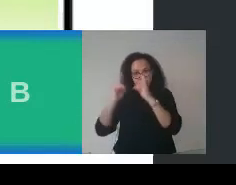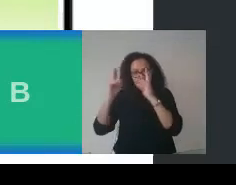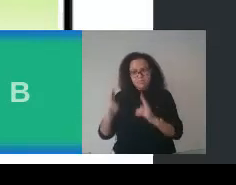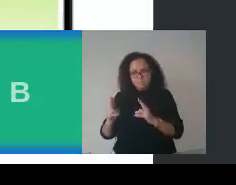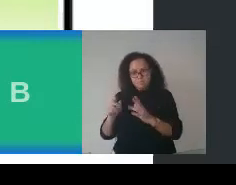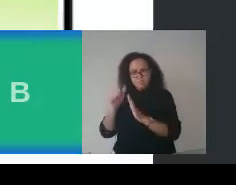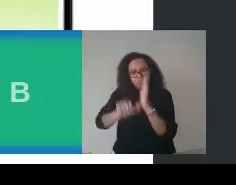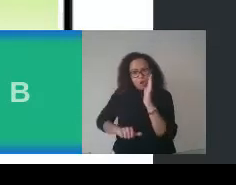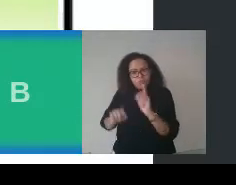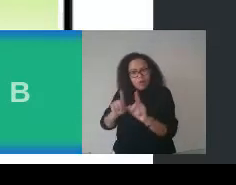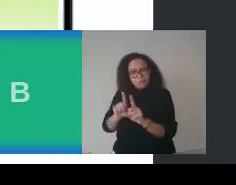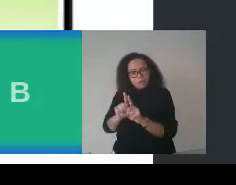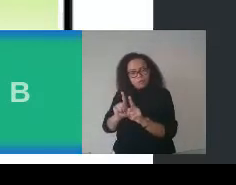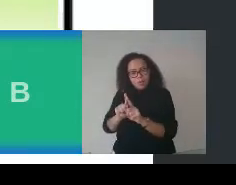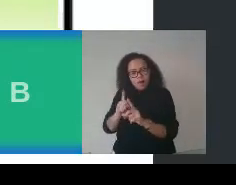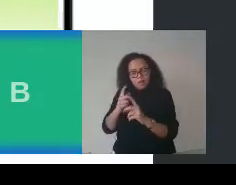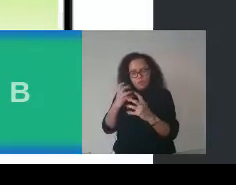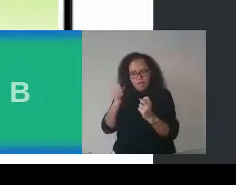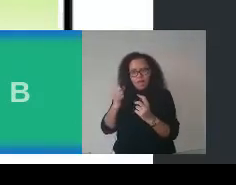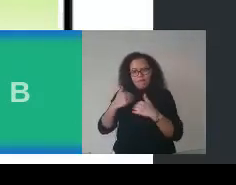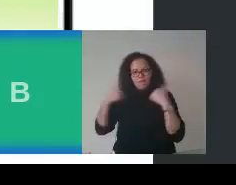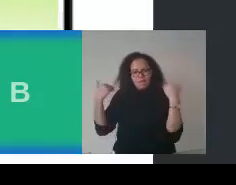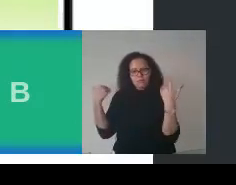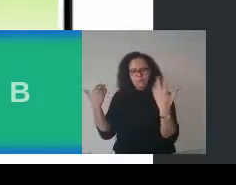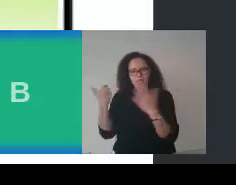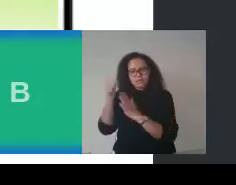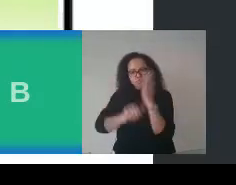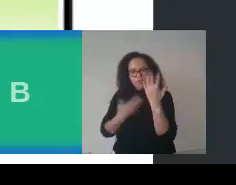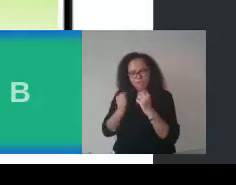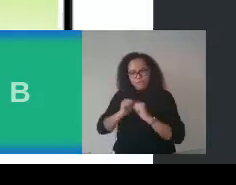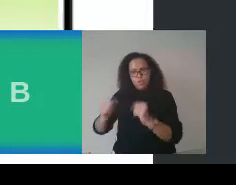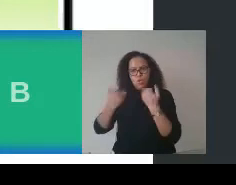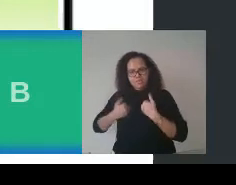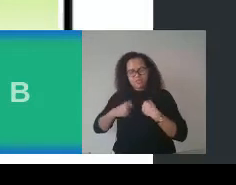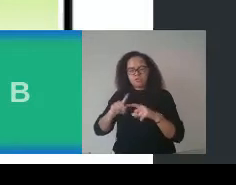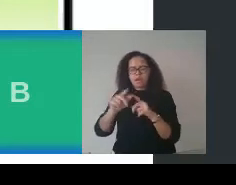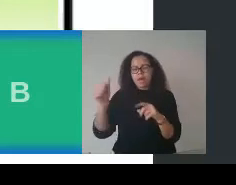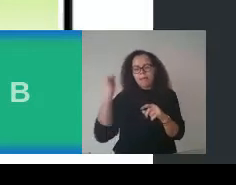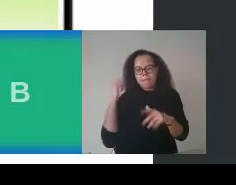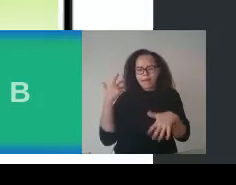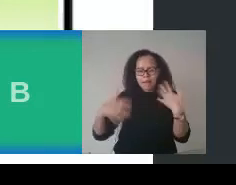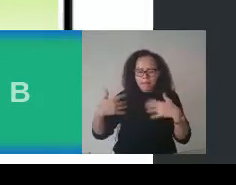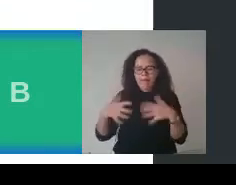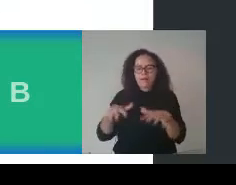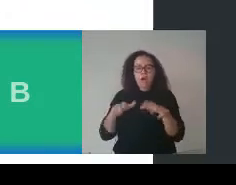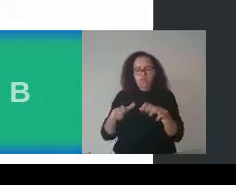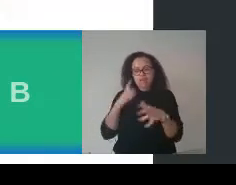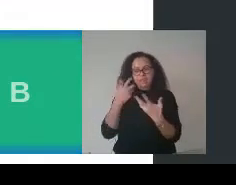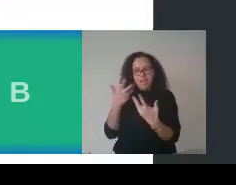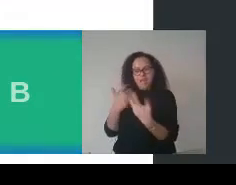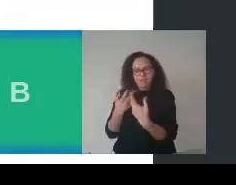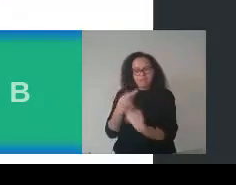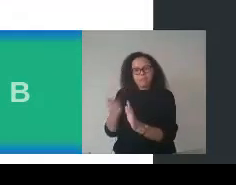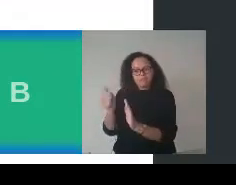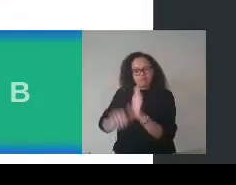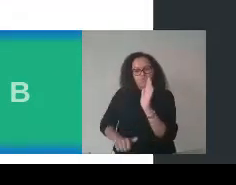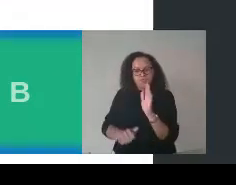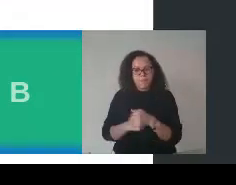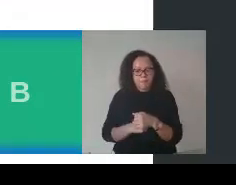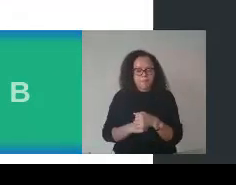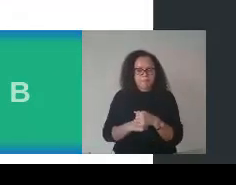alongside exercise referral programs for musculoskeletal conditions such as back pain and arthritis. So next